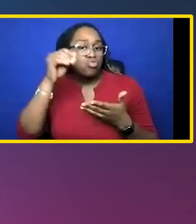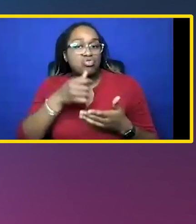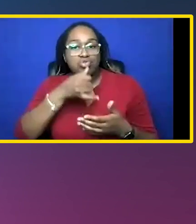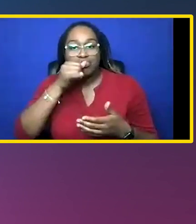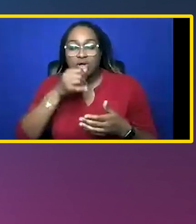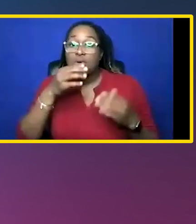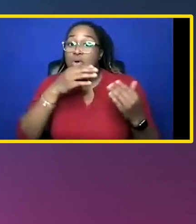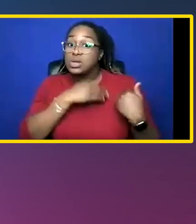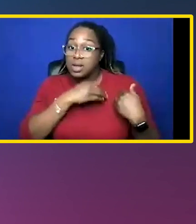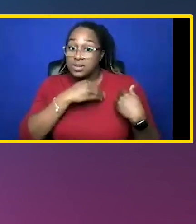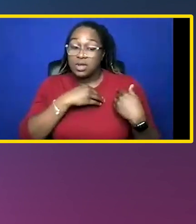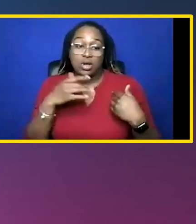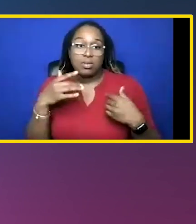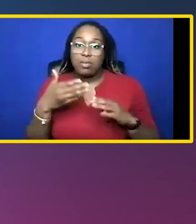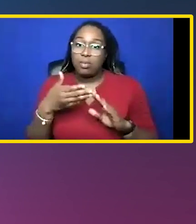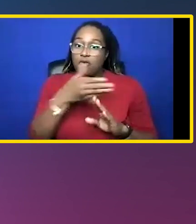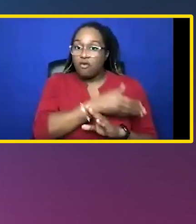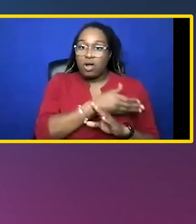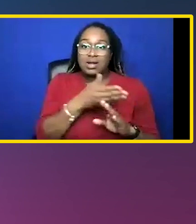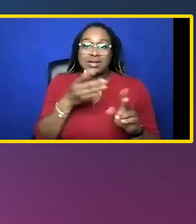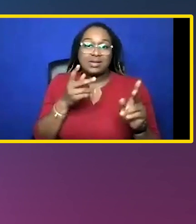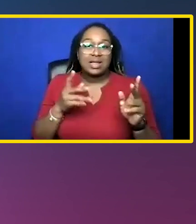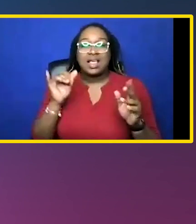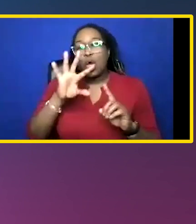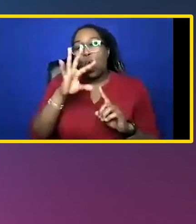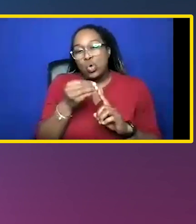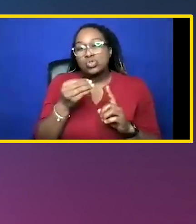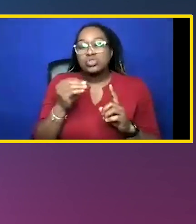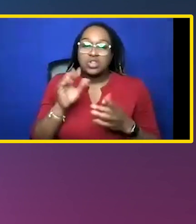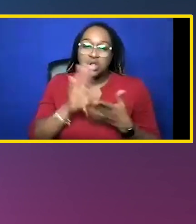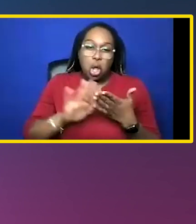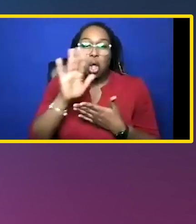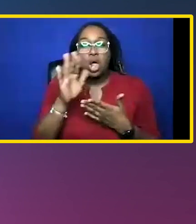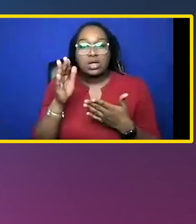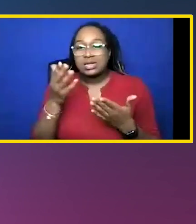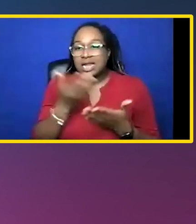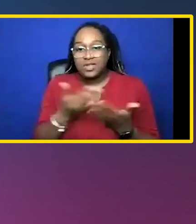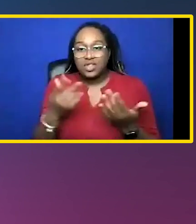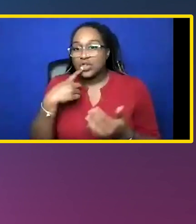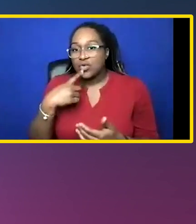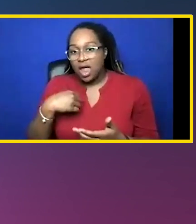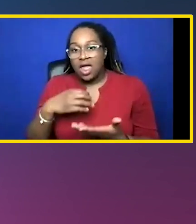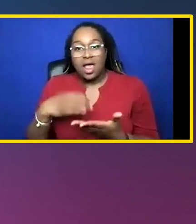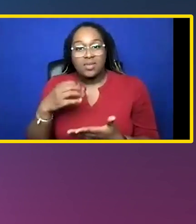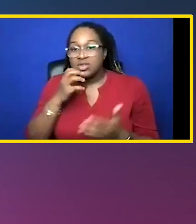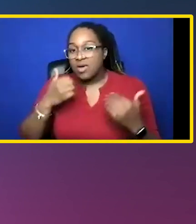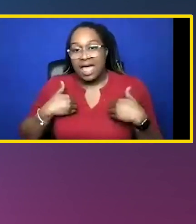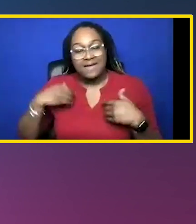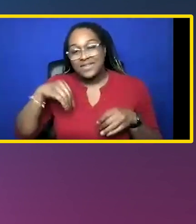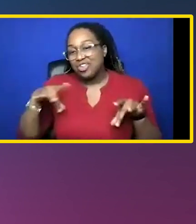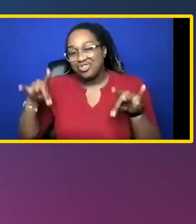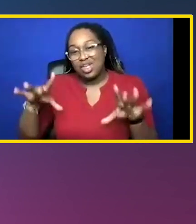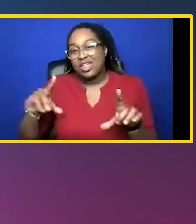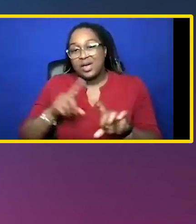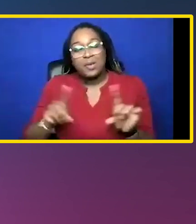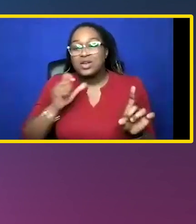responsibly earlier before individuals here. And there's also the culture of the college and everything in the red cups that they don't have in Australia. But